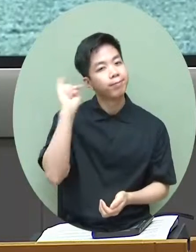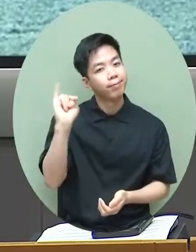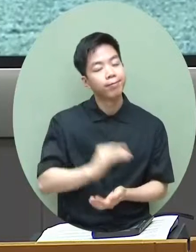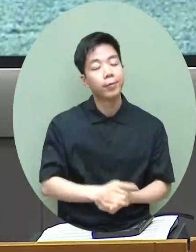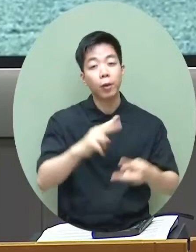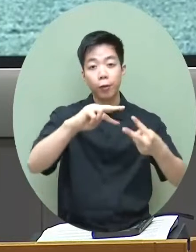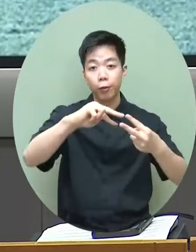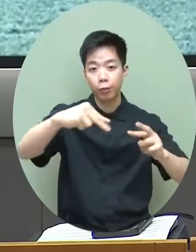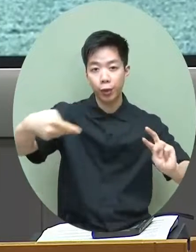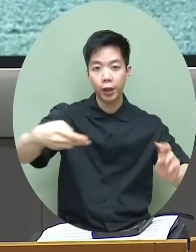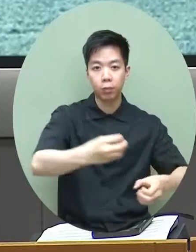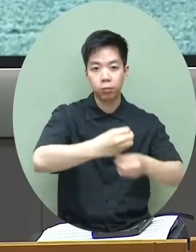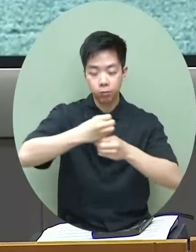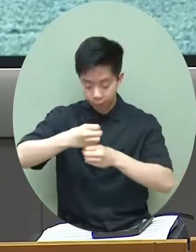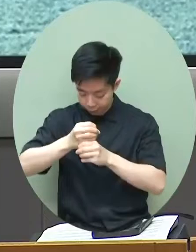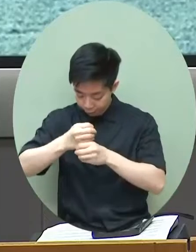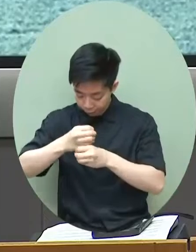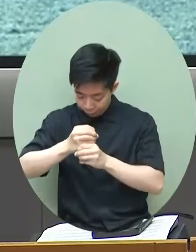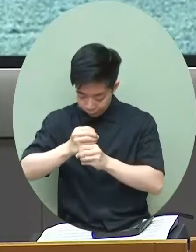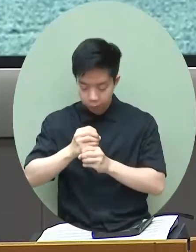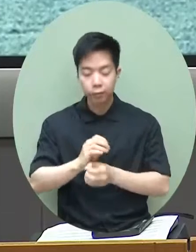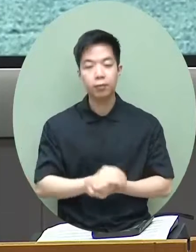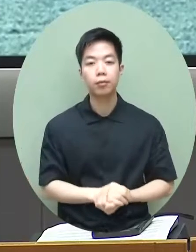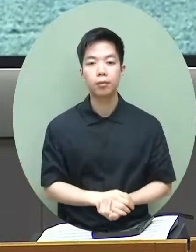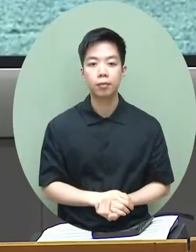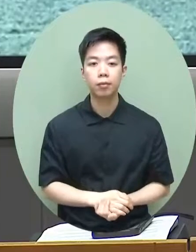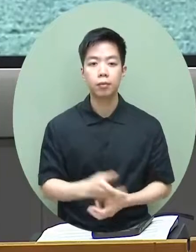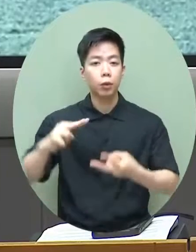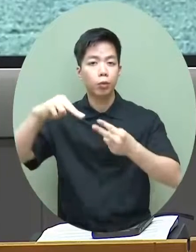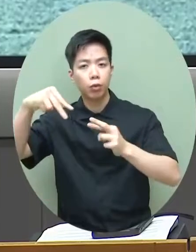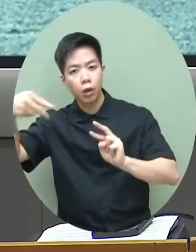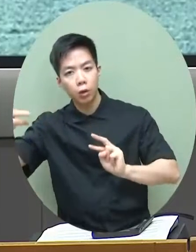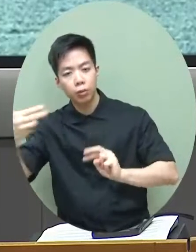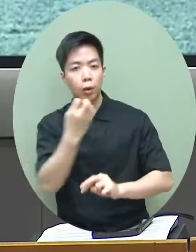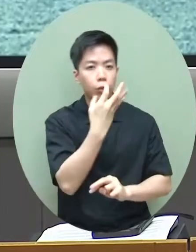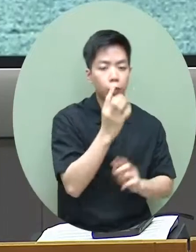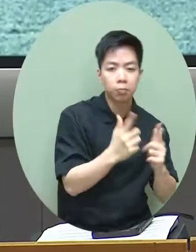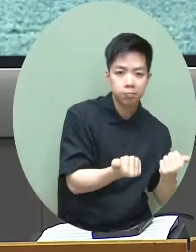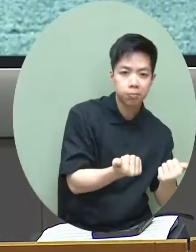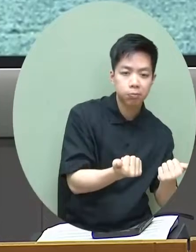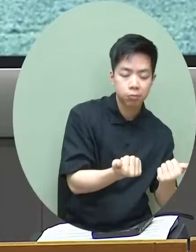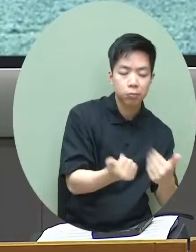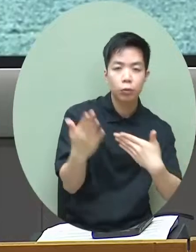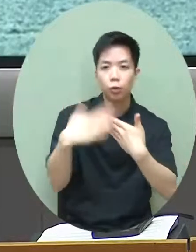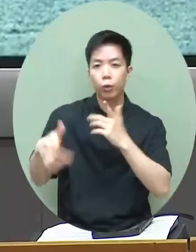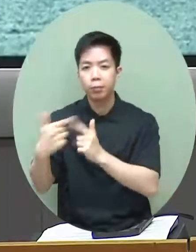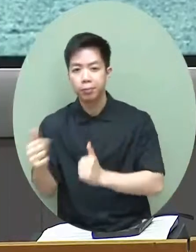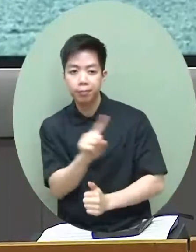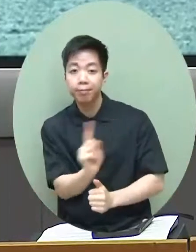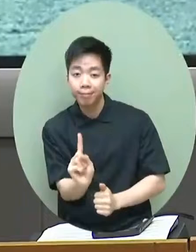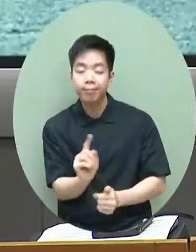his experimental sample and compare it with other virus